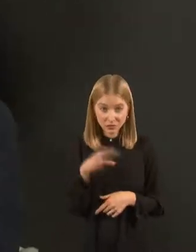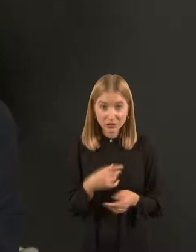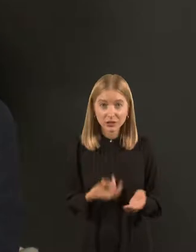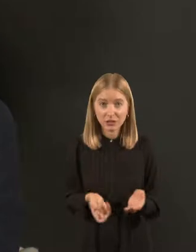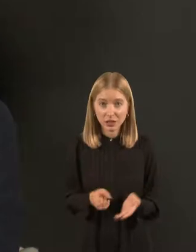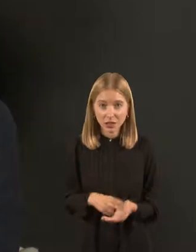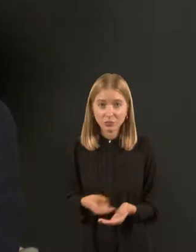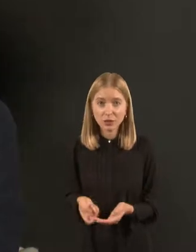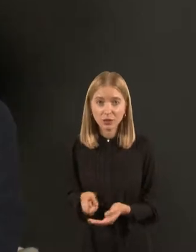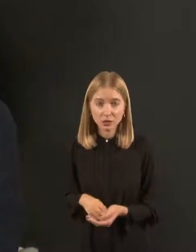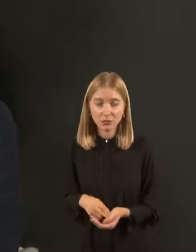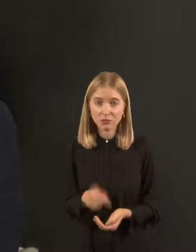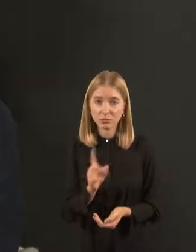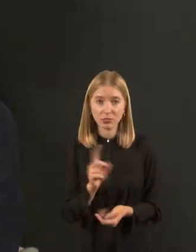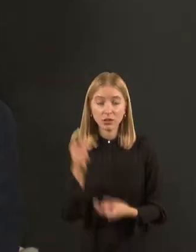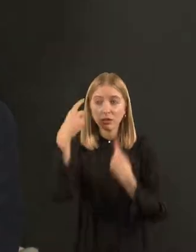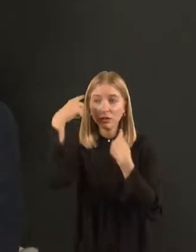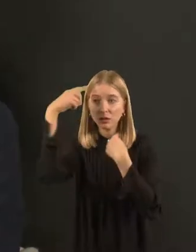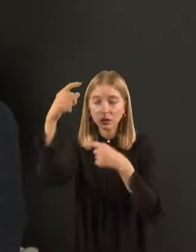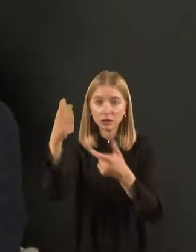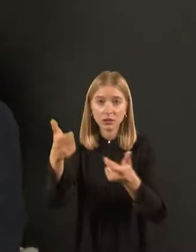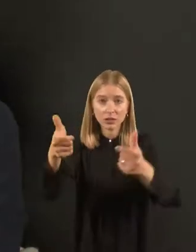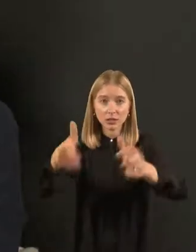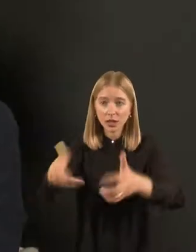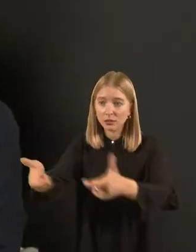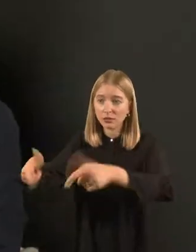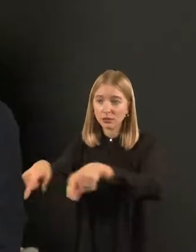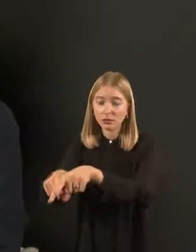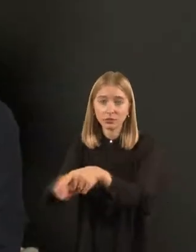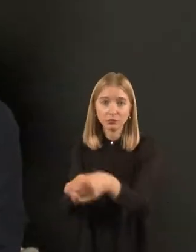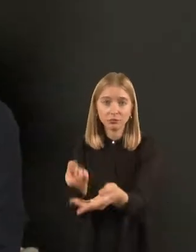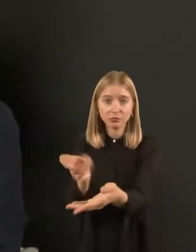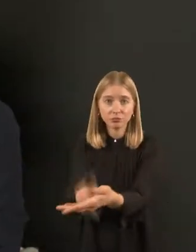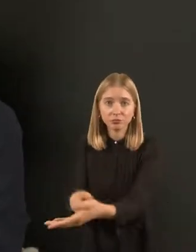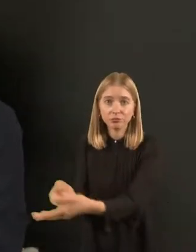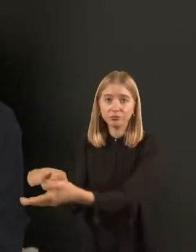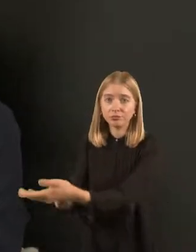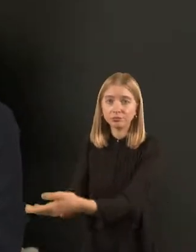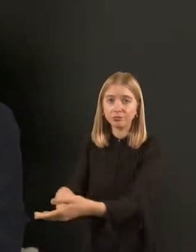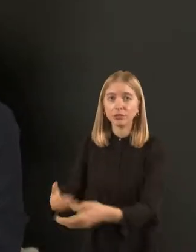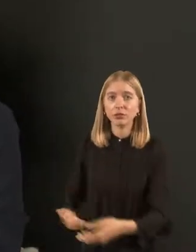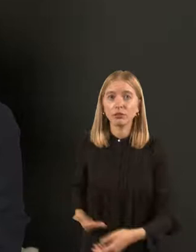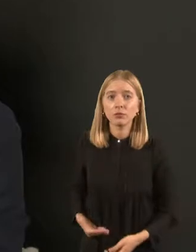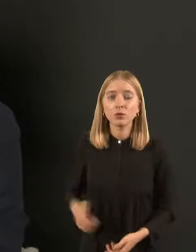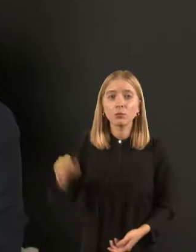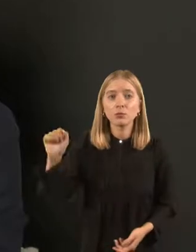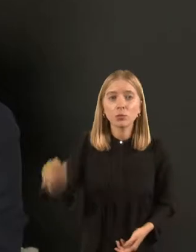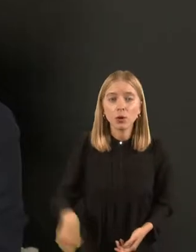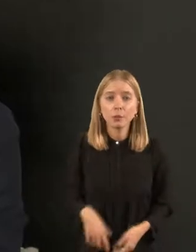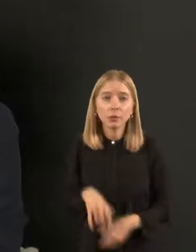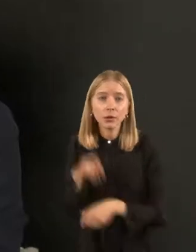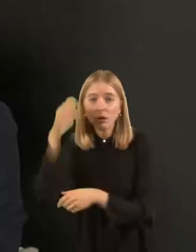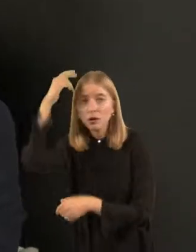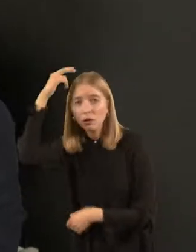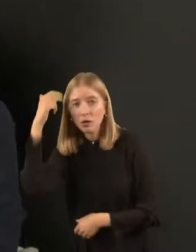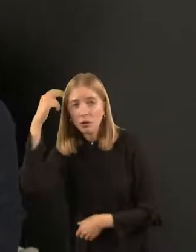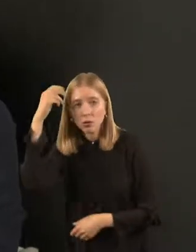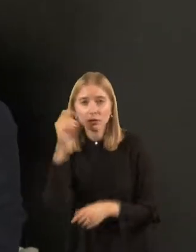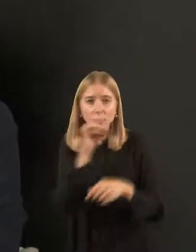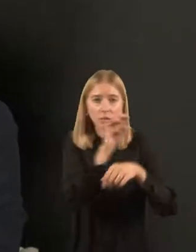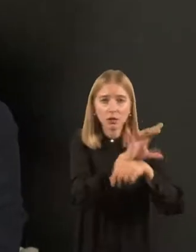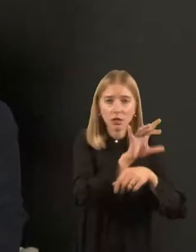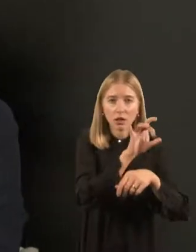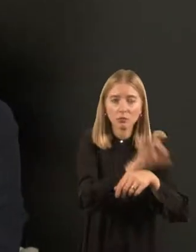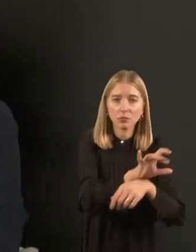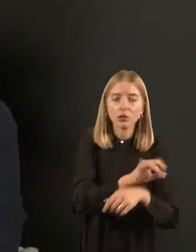Yes, people live not only in Vilnius, but in other towns as well. And we are facing similar problems. Perhaps